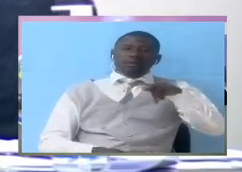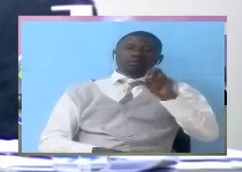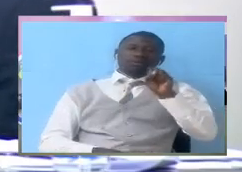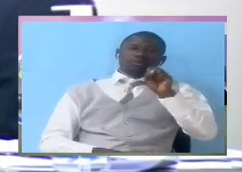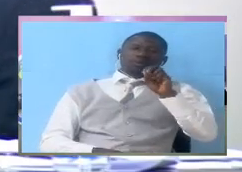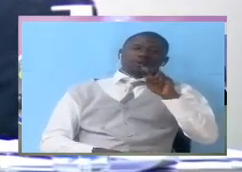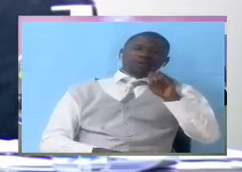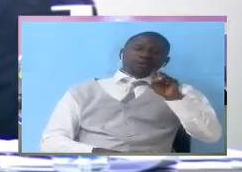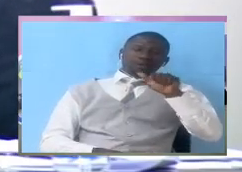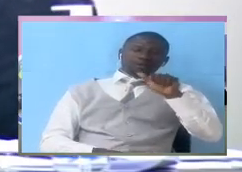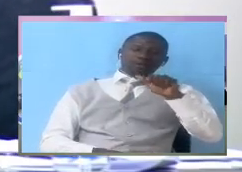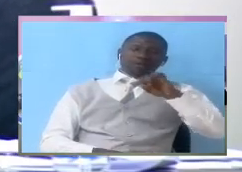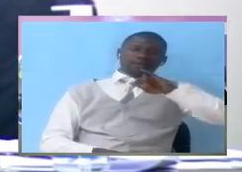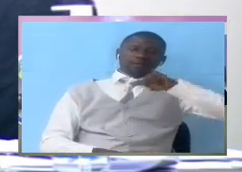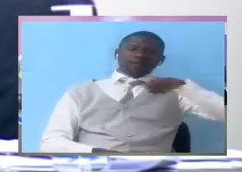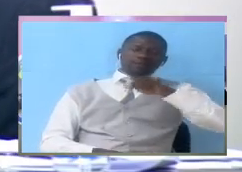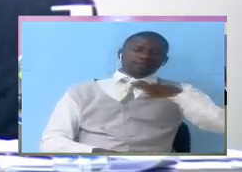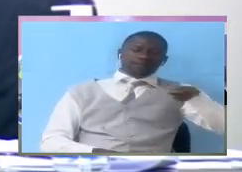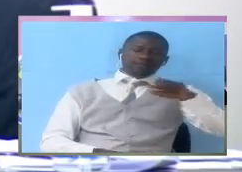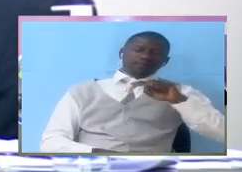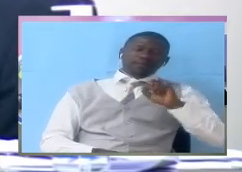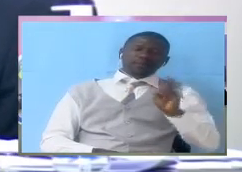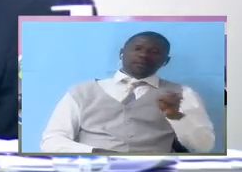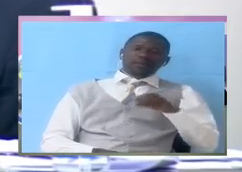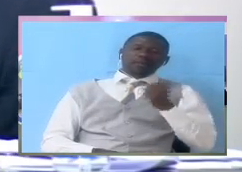xamne dañoo dem jëli nit ñi ci digg gudi